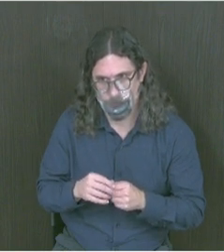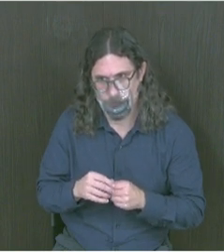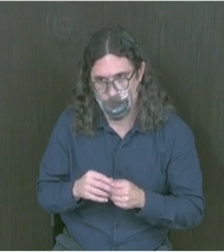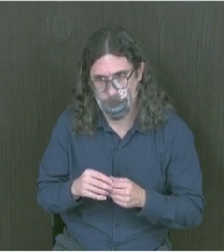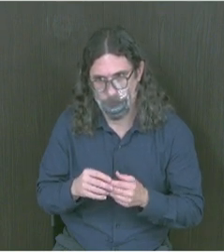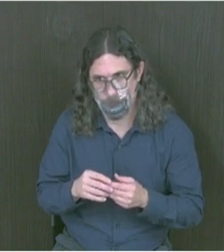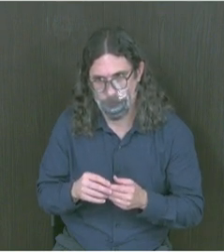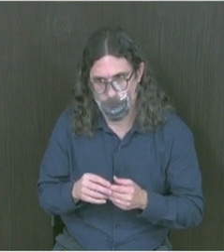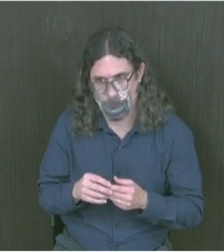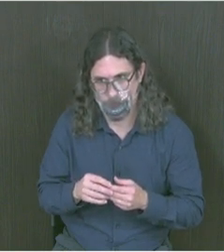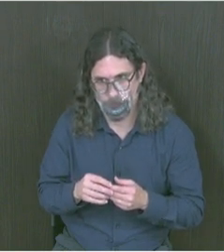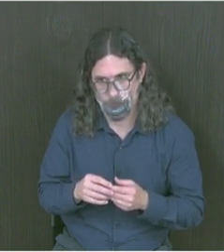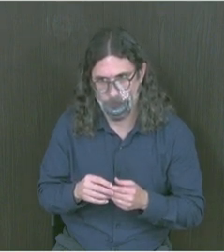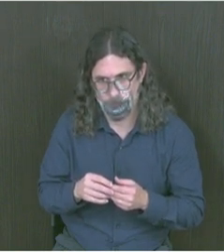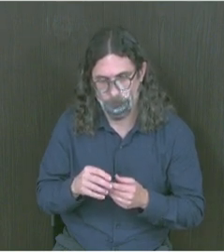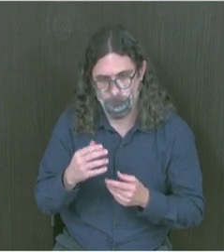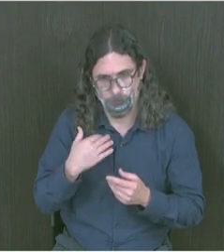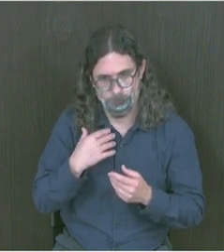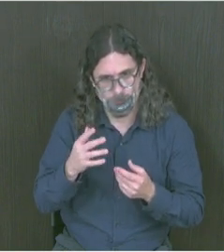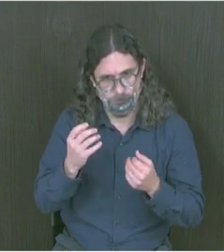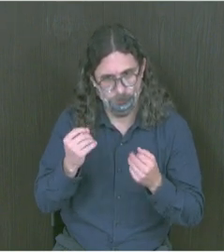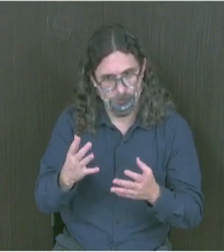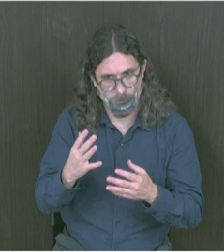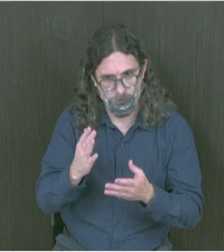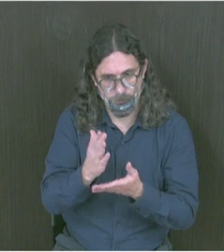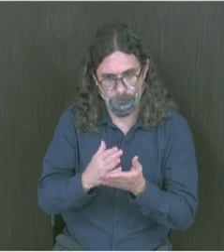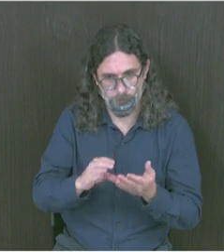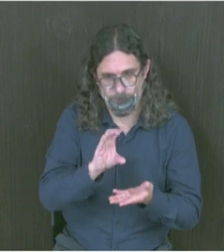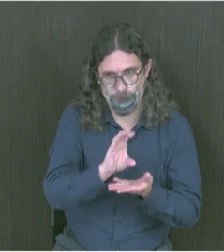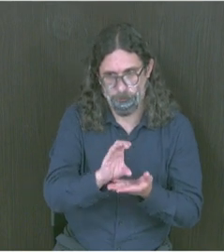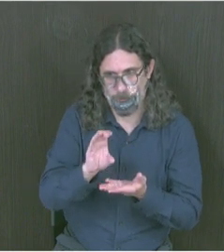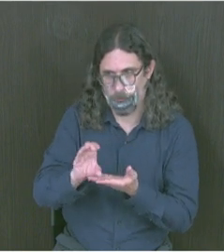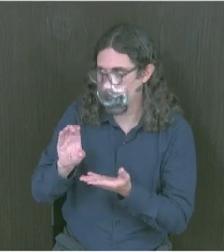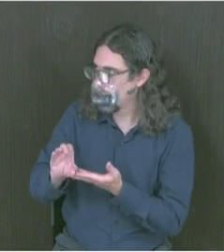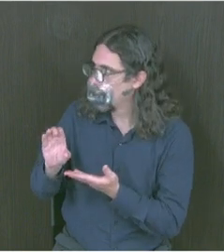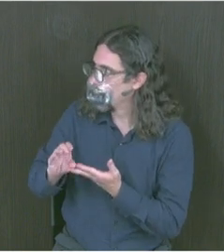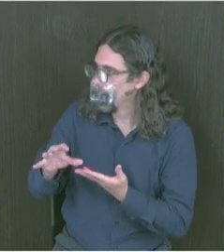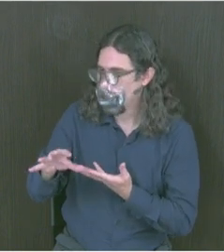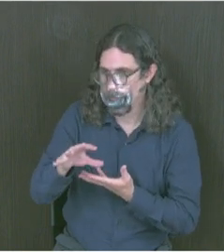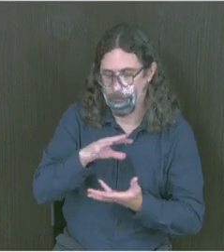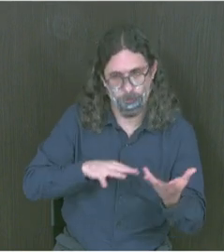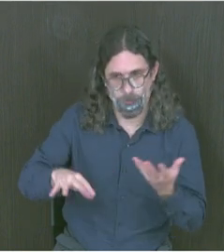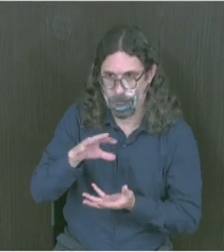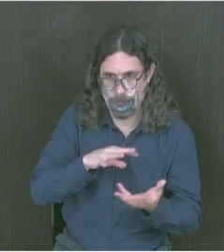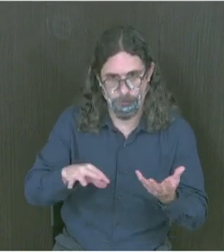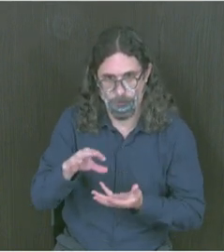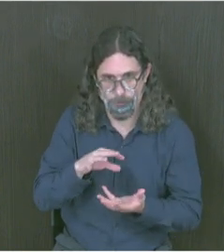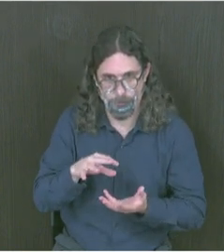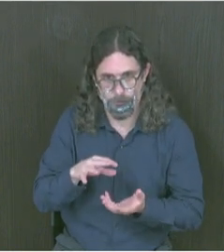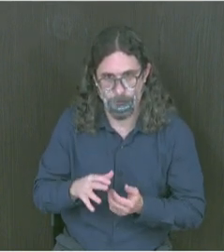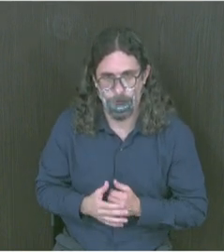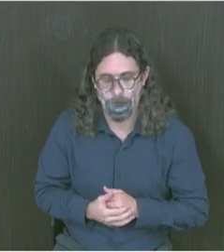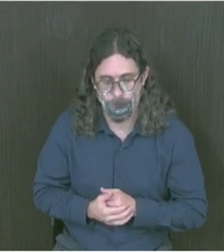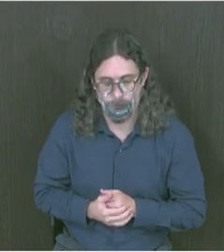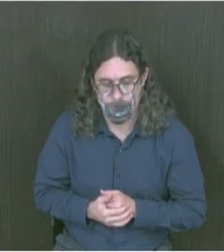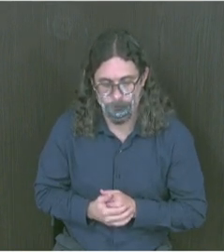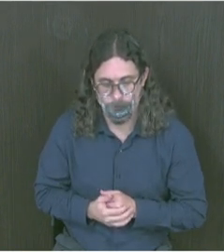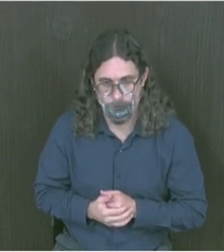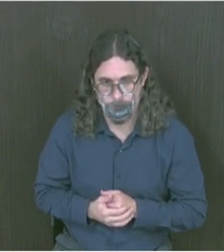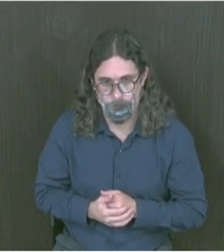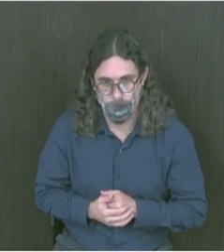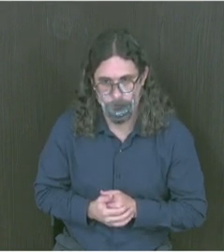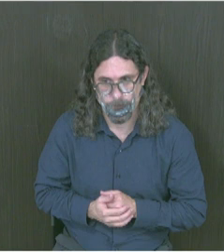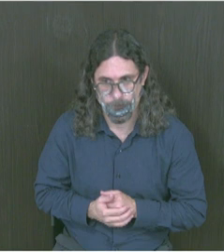I would move for a vote. Specifications to ensure the allegations being made with respect to the numbering? Is that in the borough